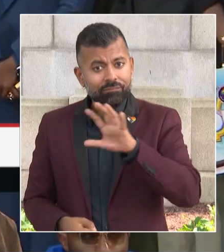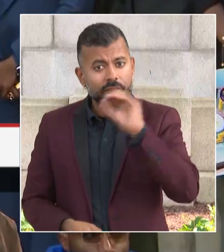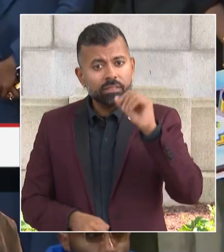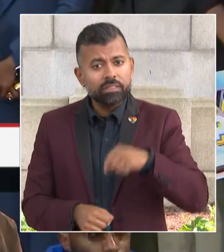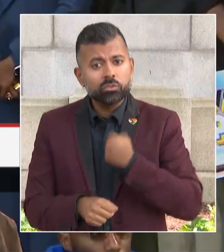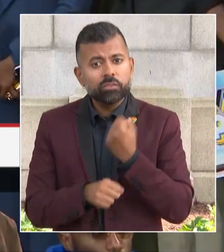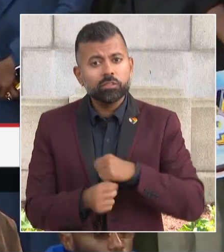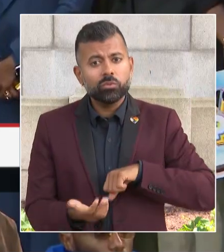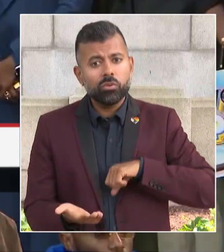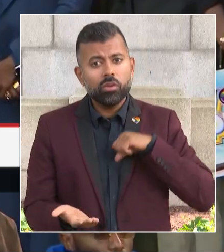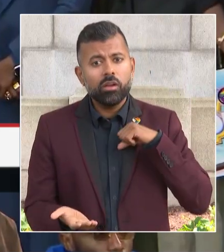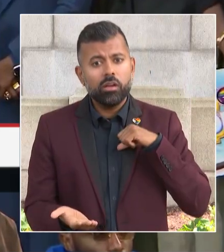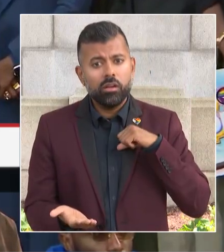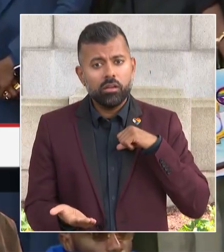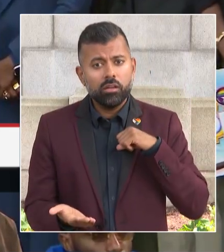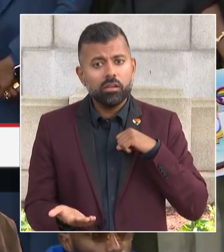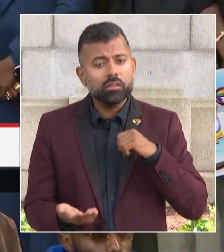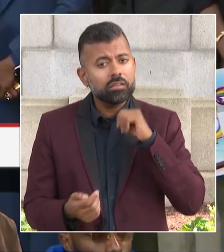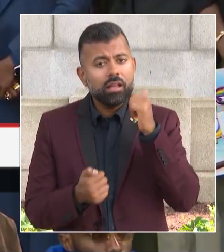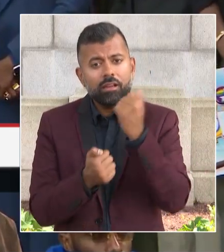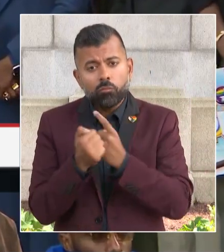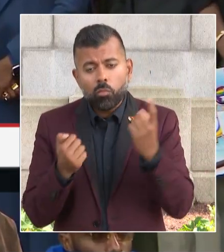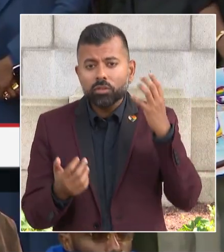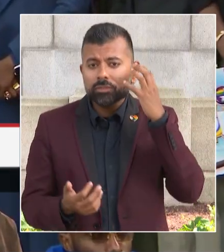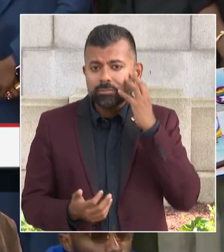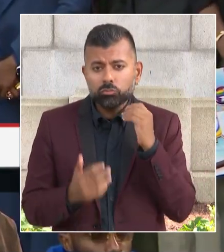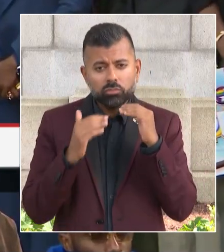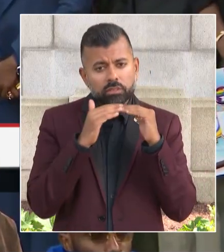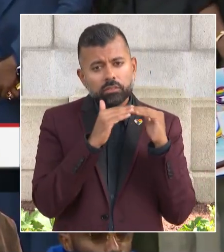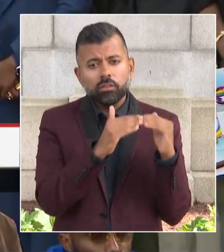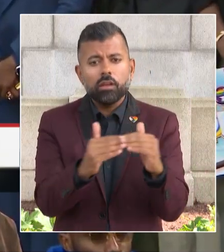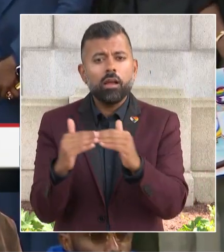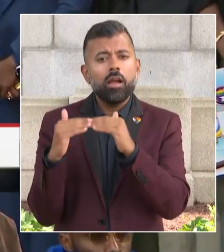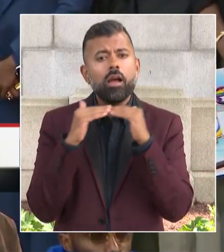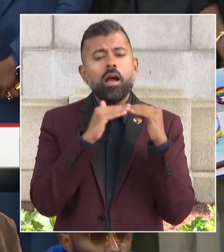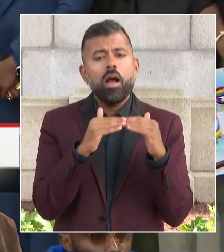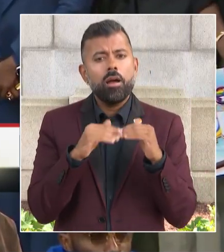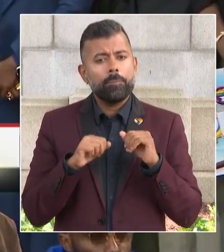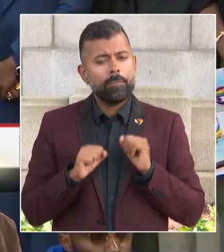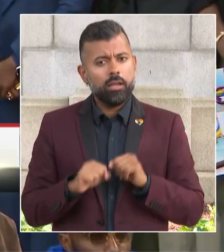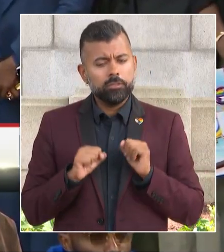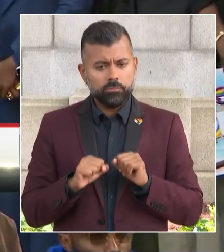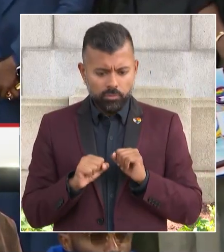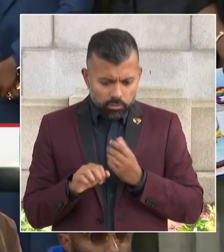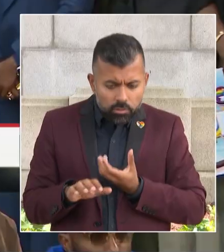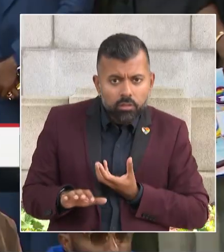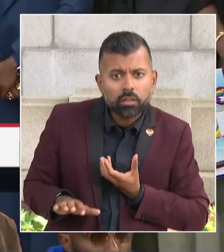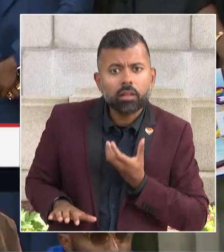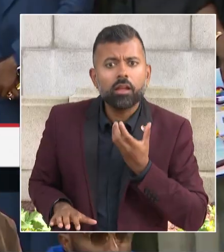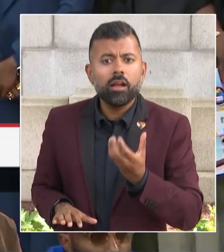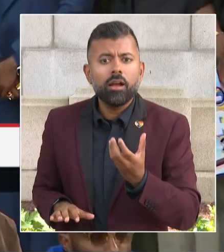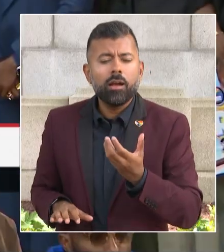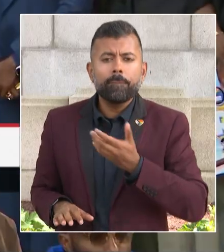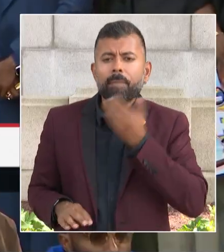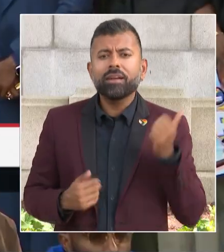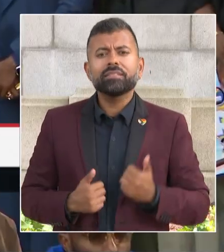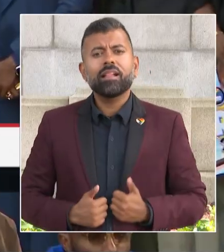experiencing equality or being able to live their best lives because of hate and